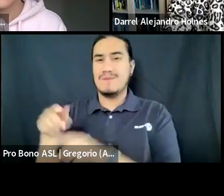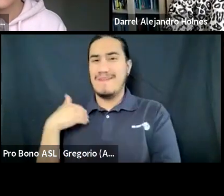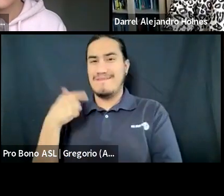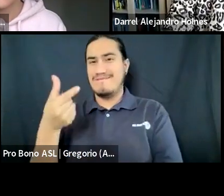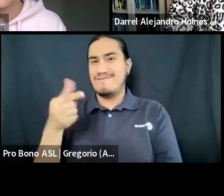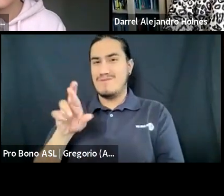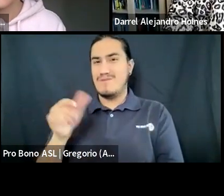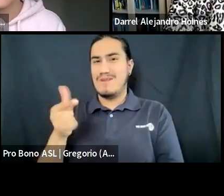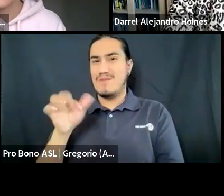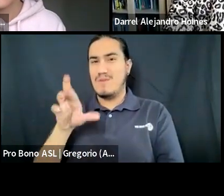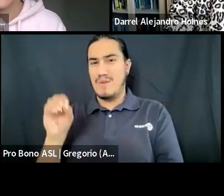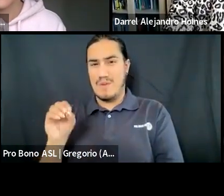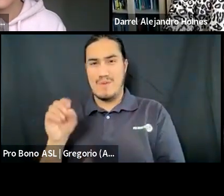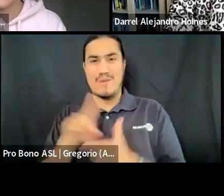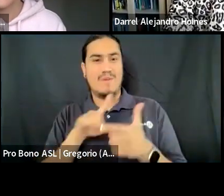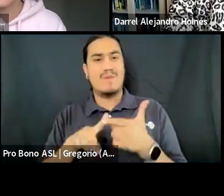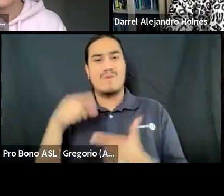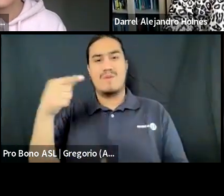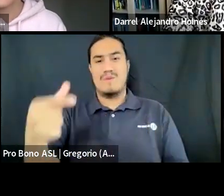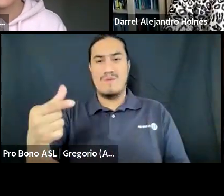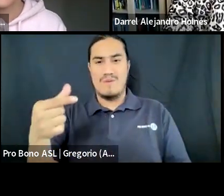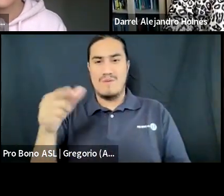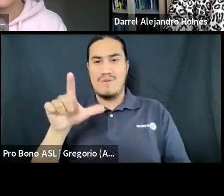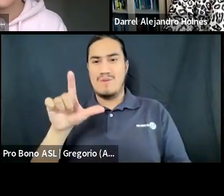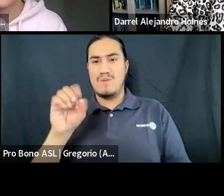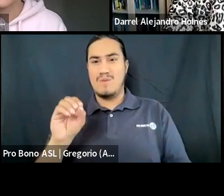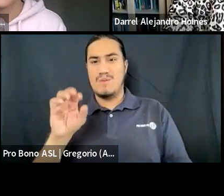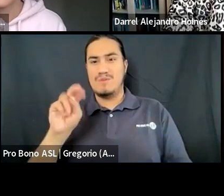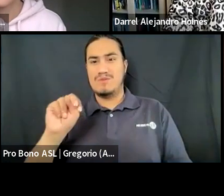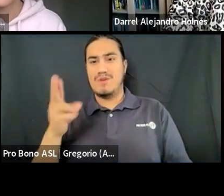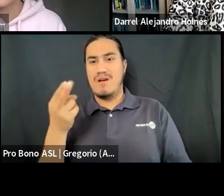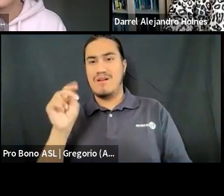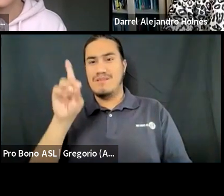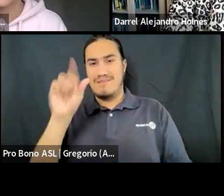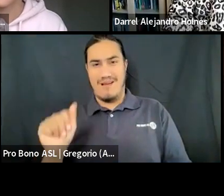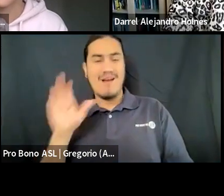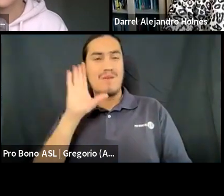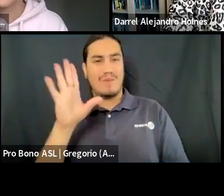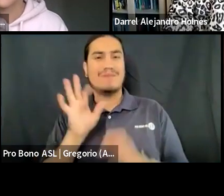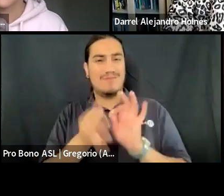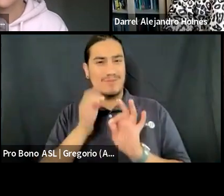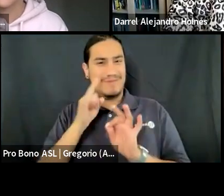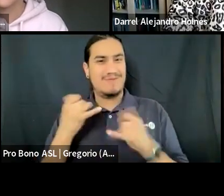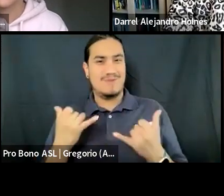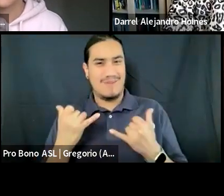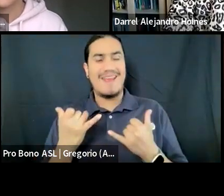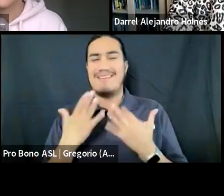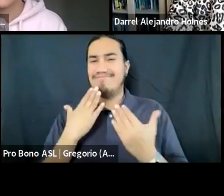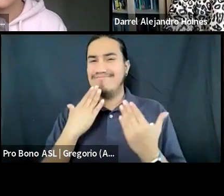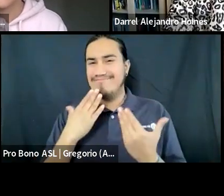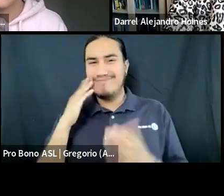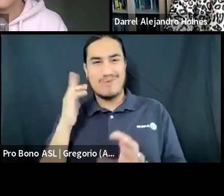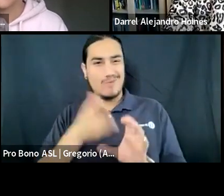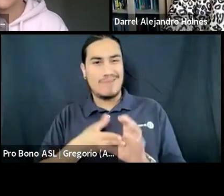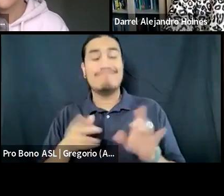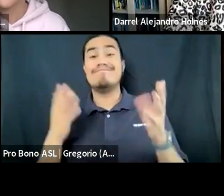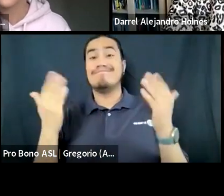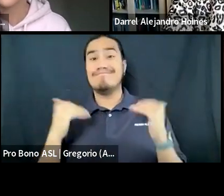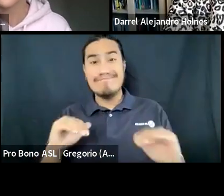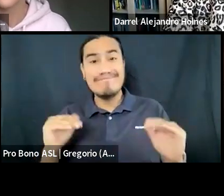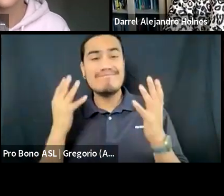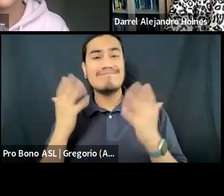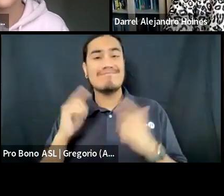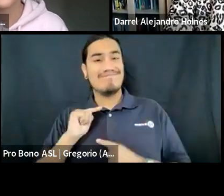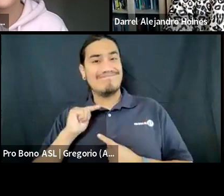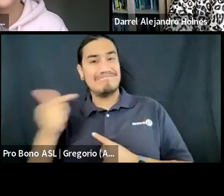and Glashanda, who are going to be doing our ASL interpreting for today. So thank you so much for joining us. And with that, I want to pass